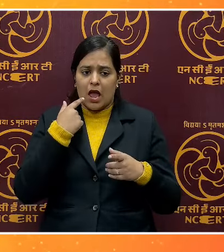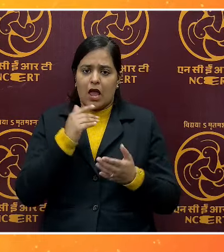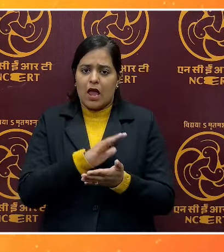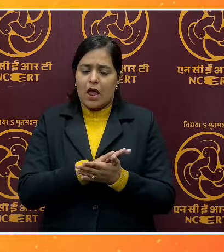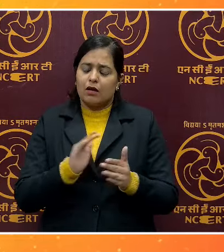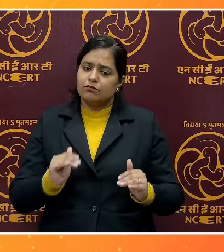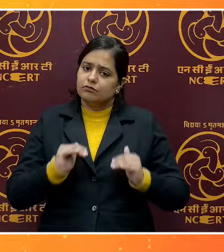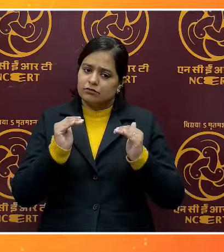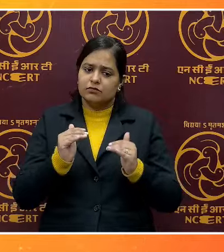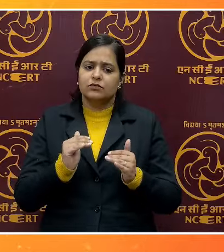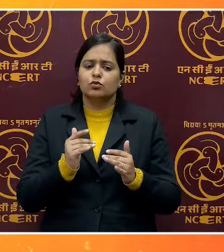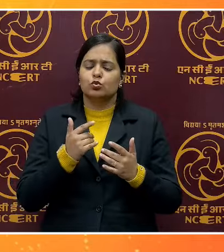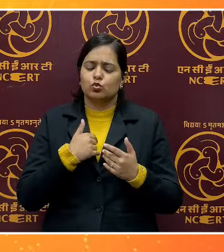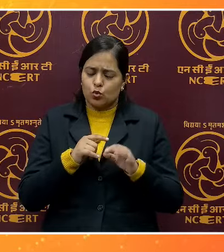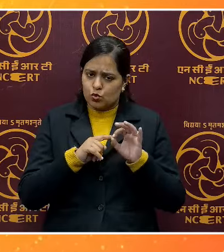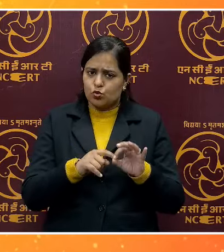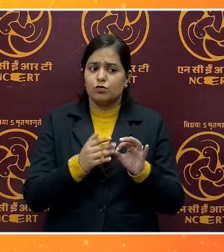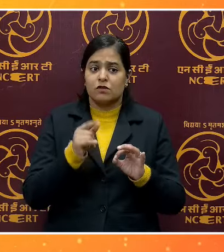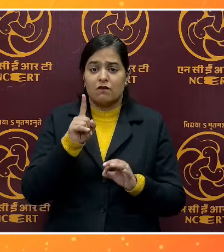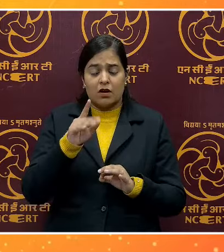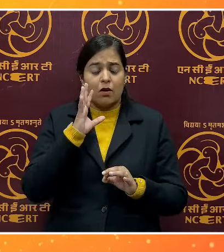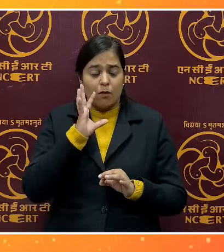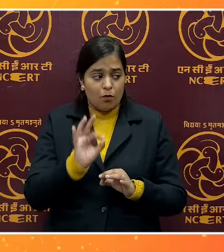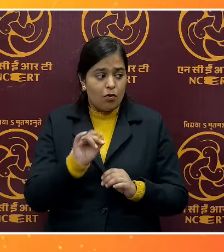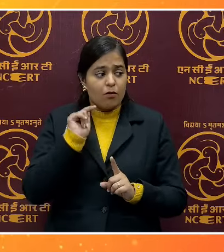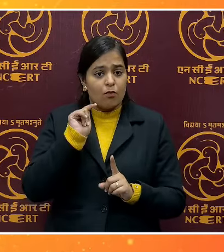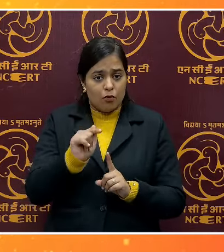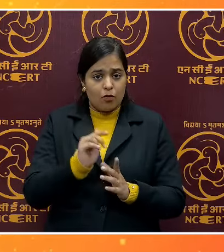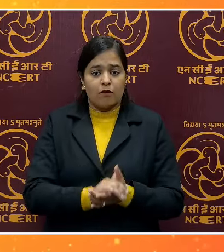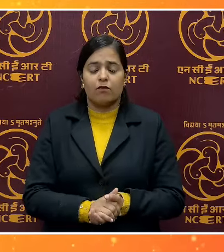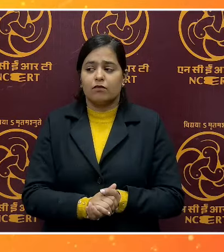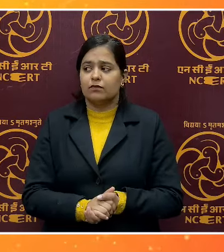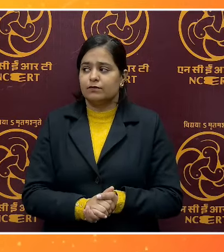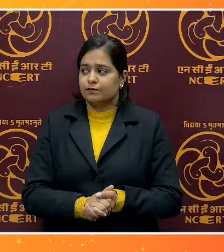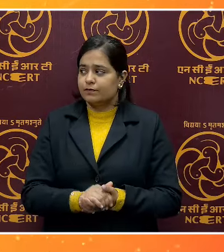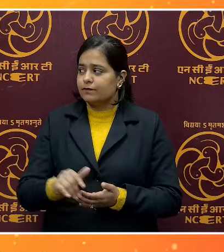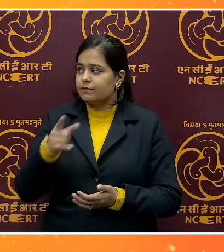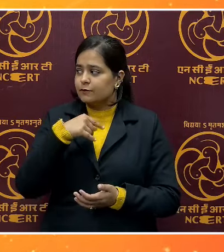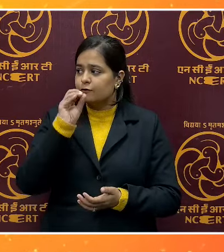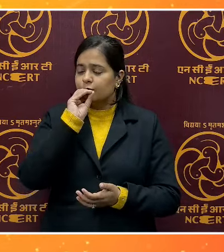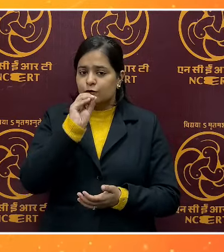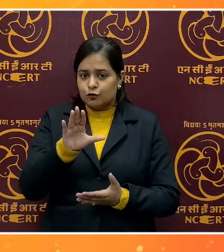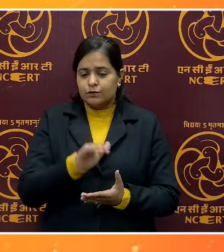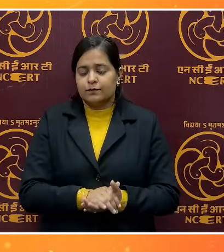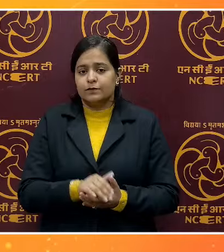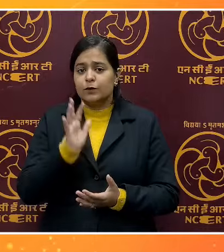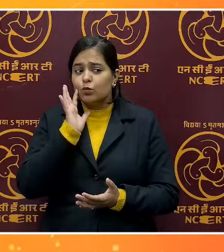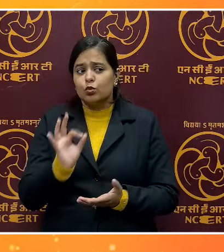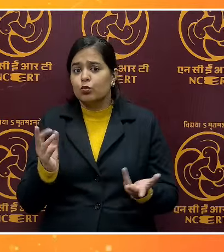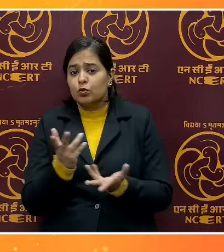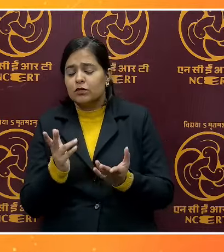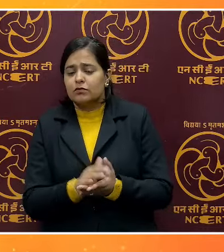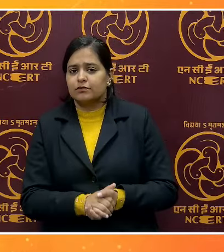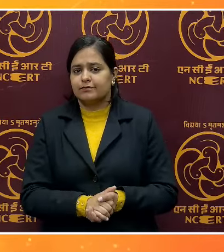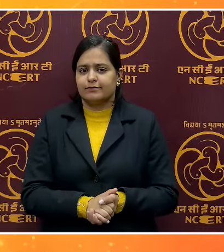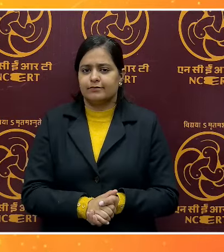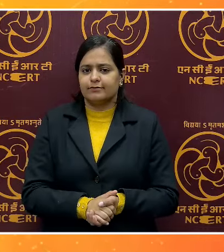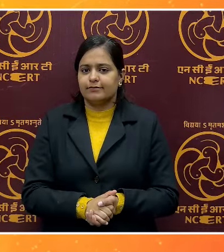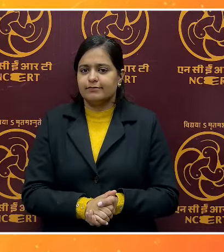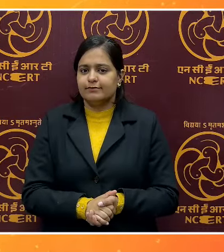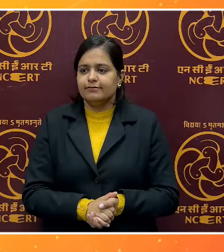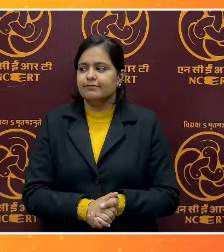generally ask. One more important point can be noted here. What is more important? That is,